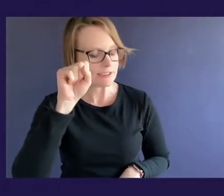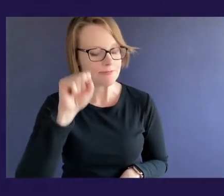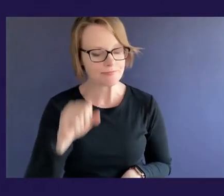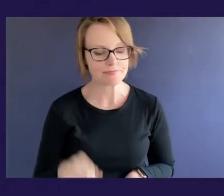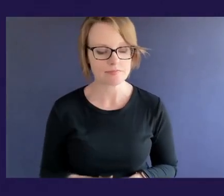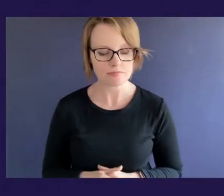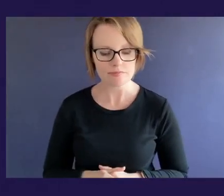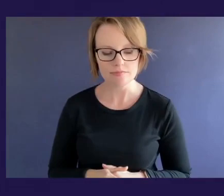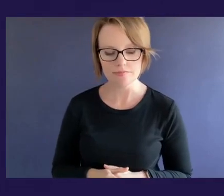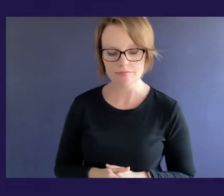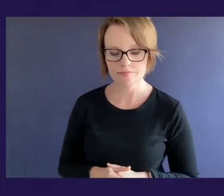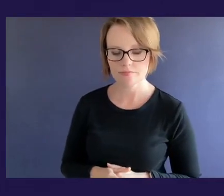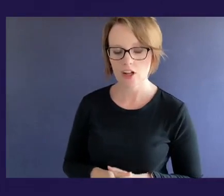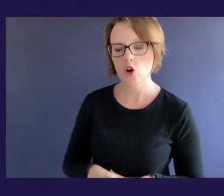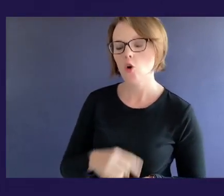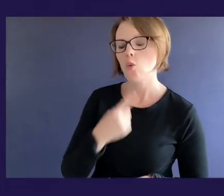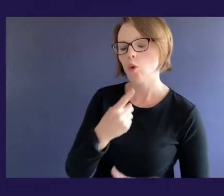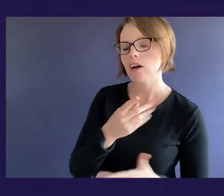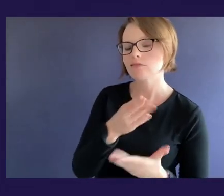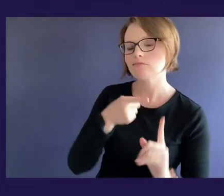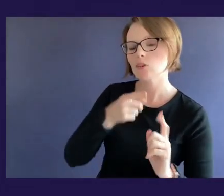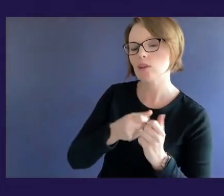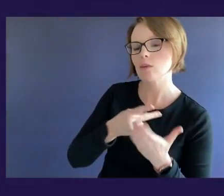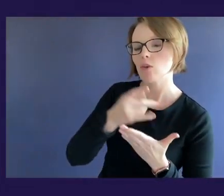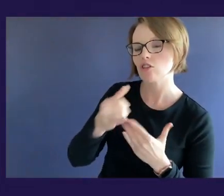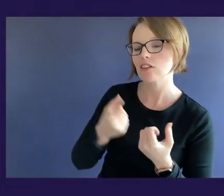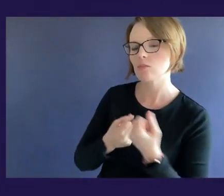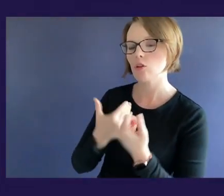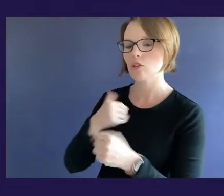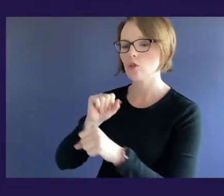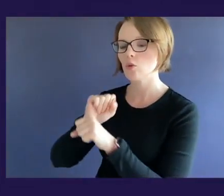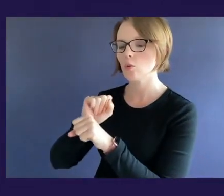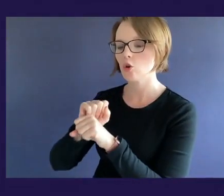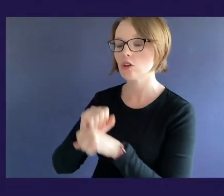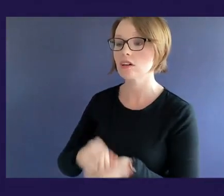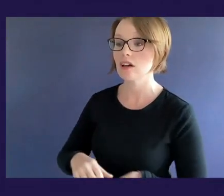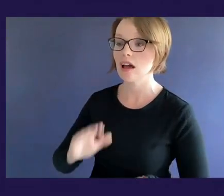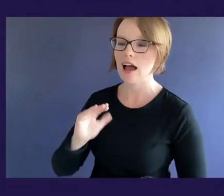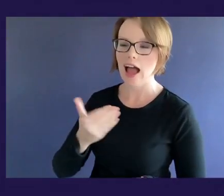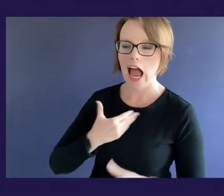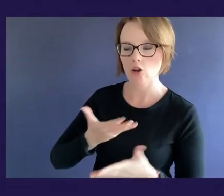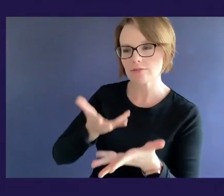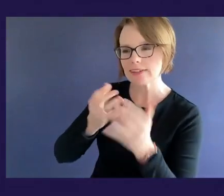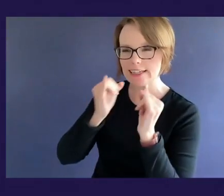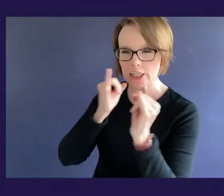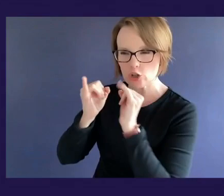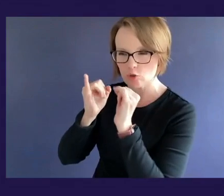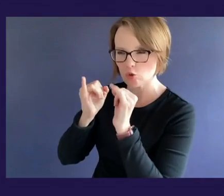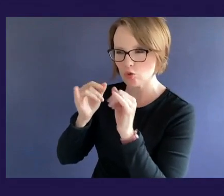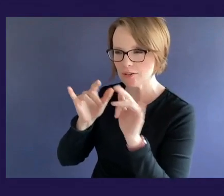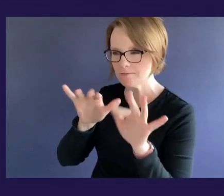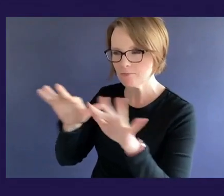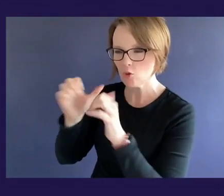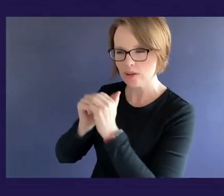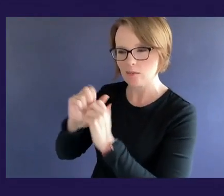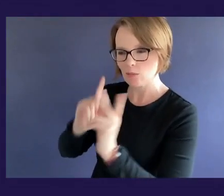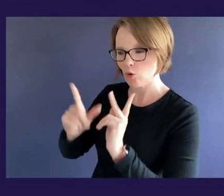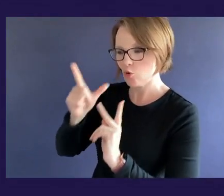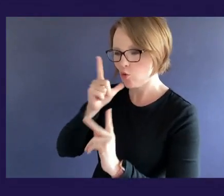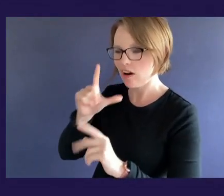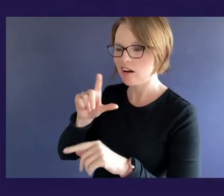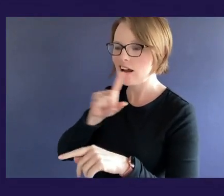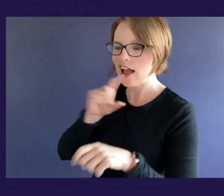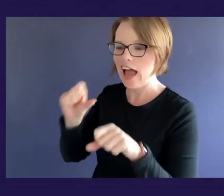helped support this work was us working to do interviews with people who are working on the ground and